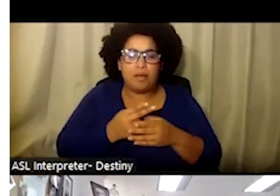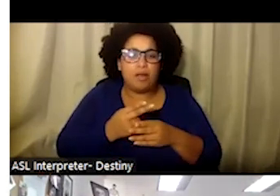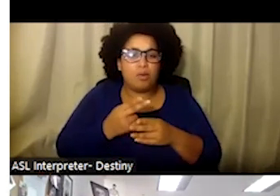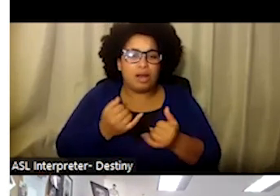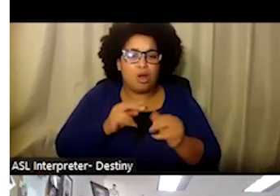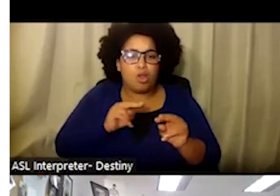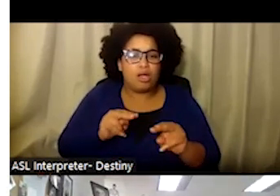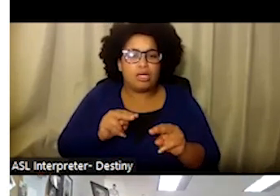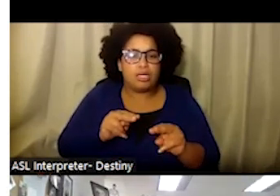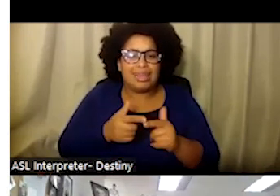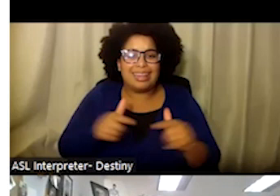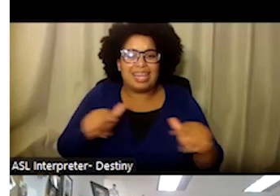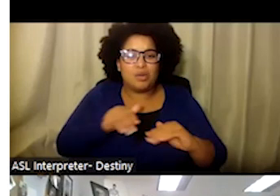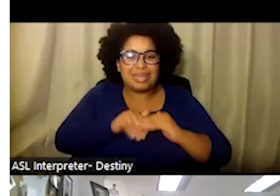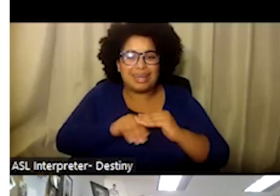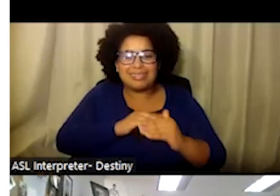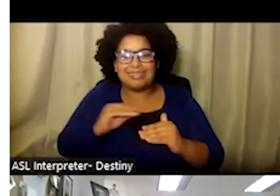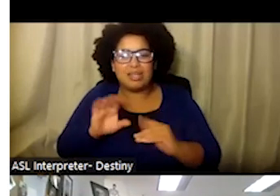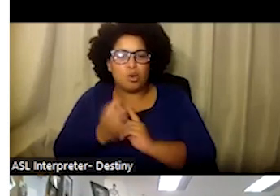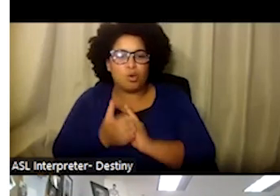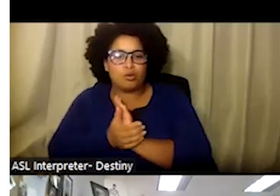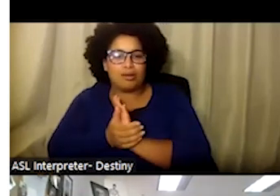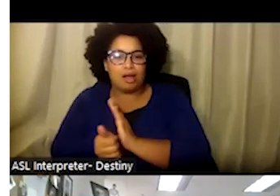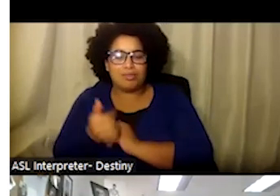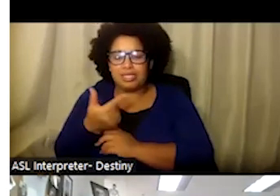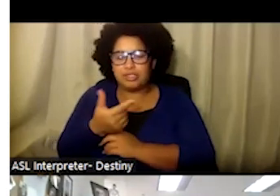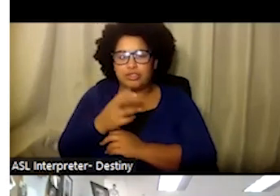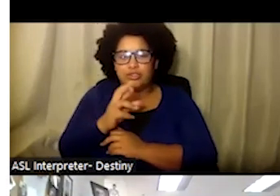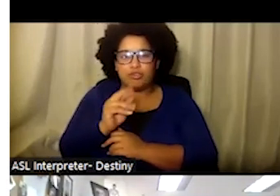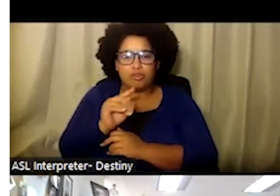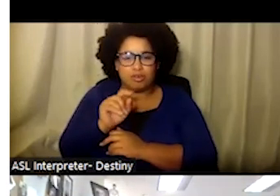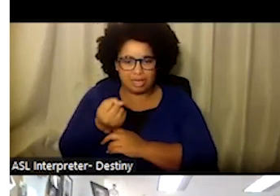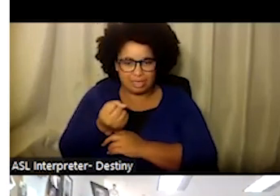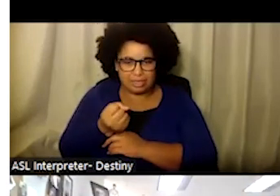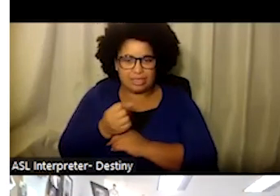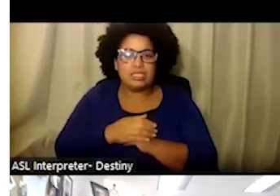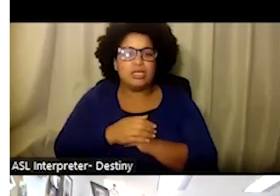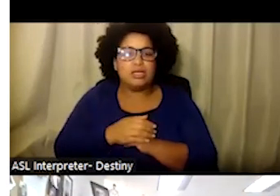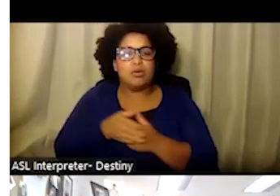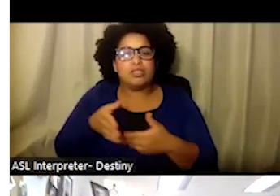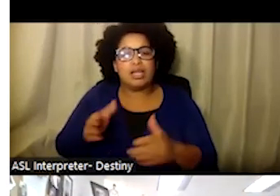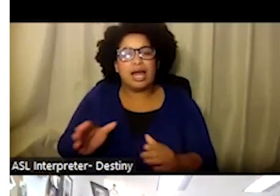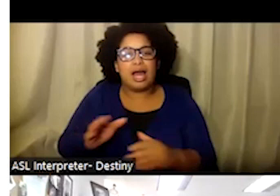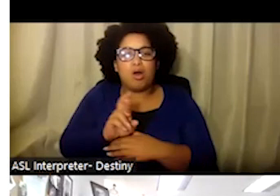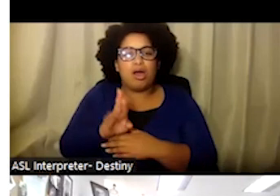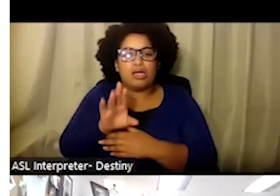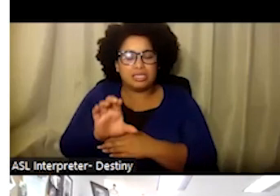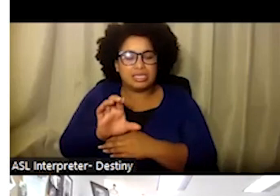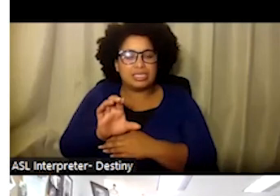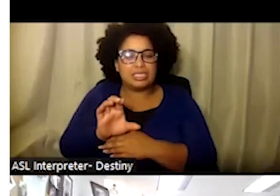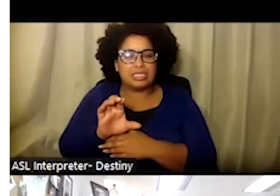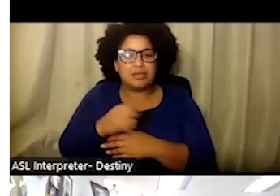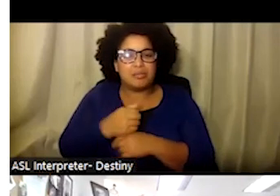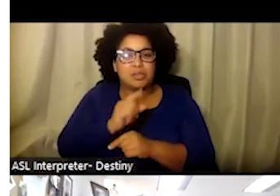This is language access and cultural competence grants, and it's giving all of the regional centers these opportunities to make